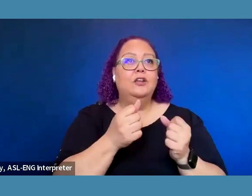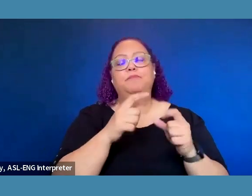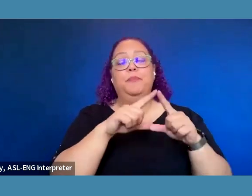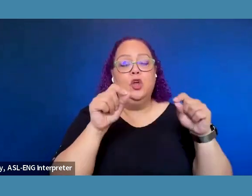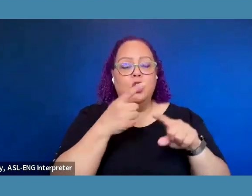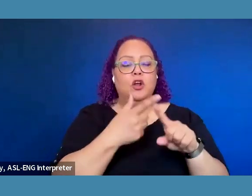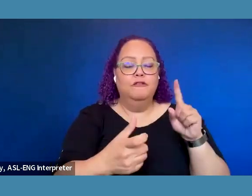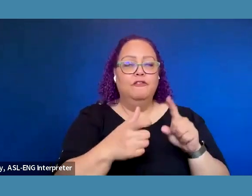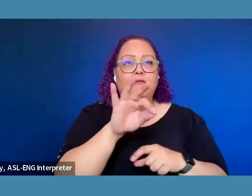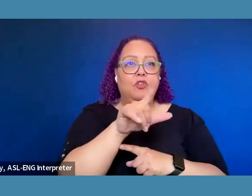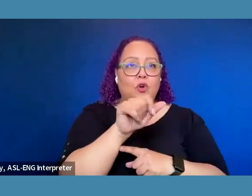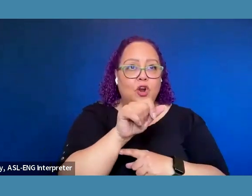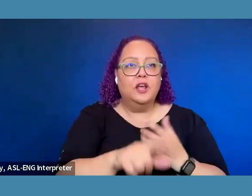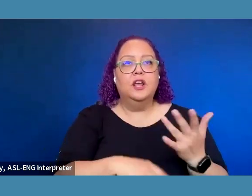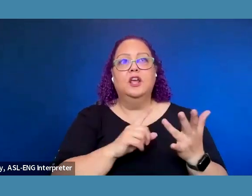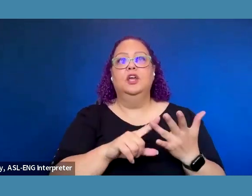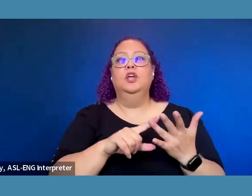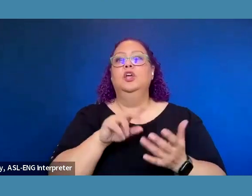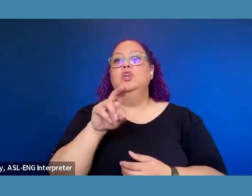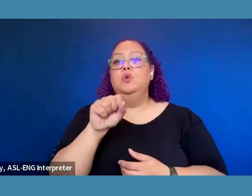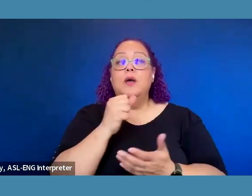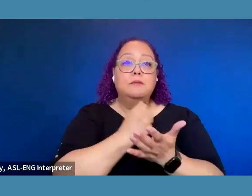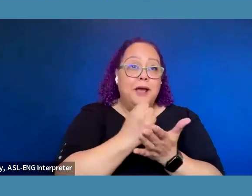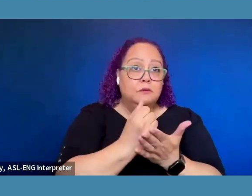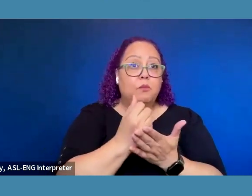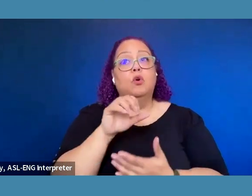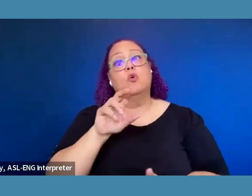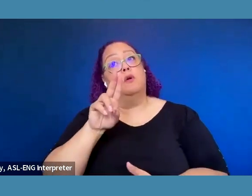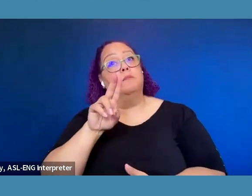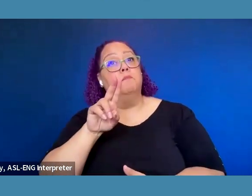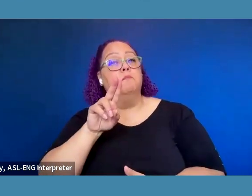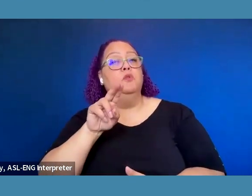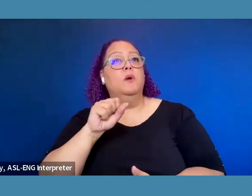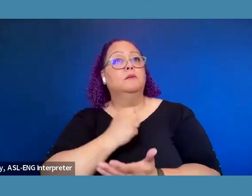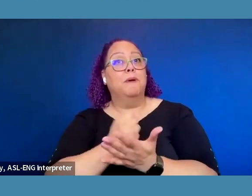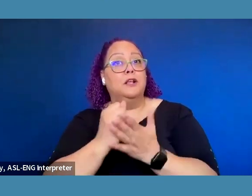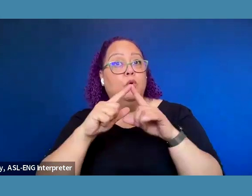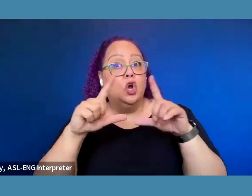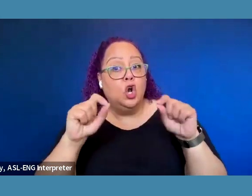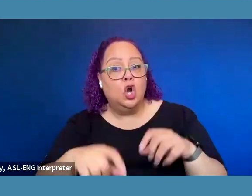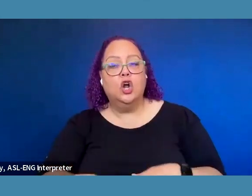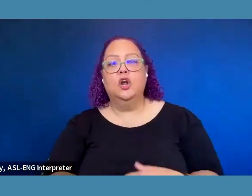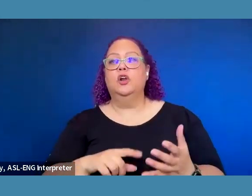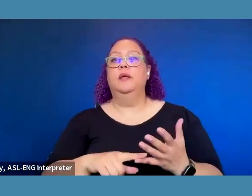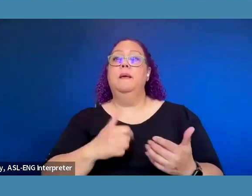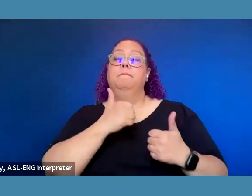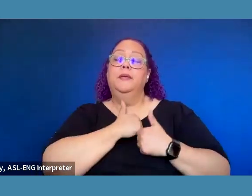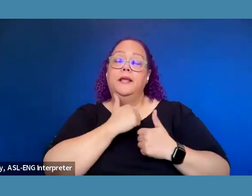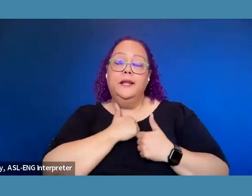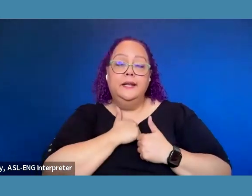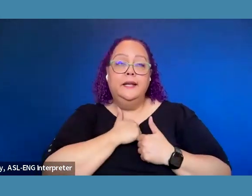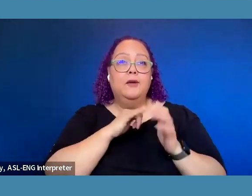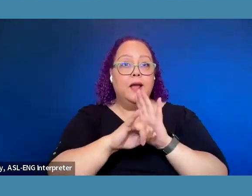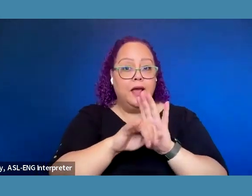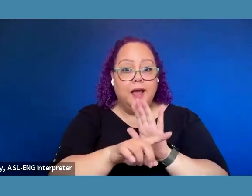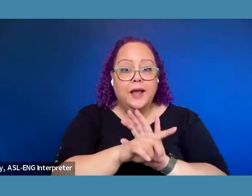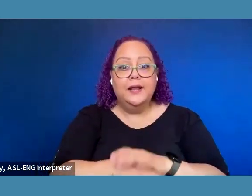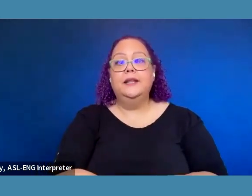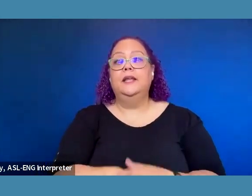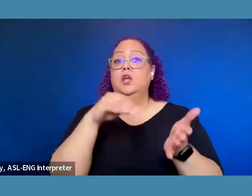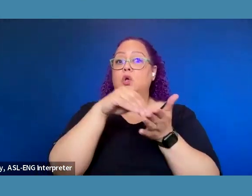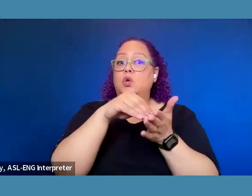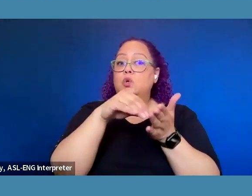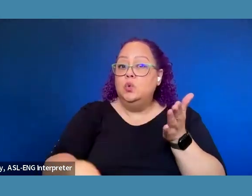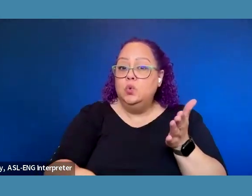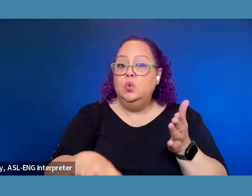card, military identification, student ID, public assistance ID, Veterans Health ID